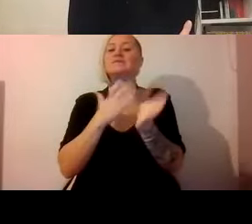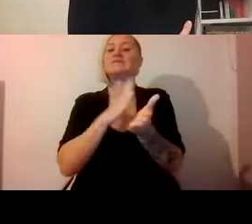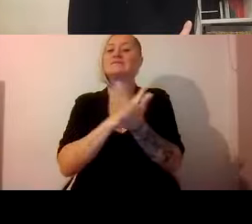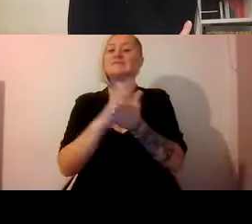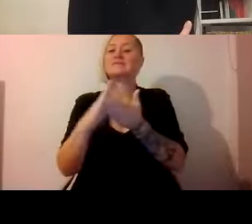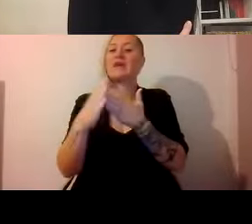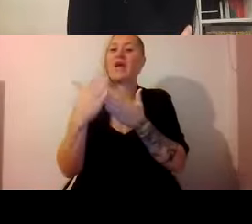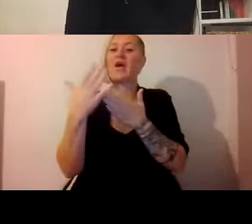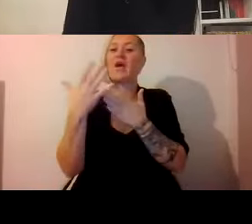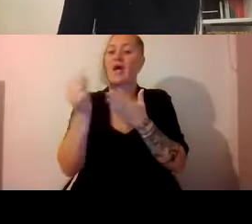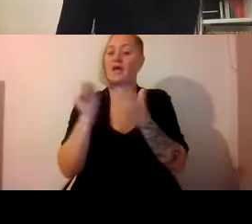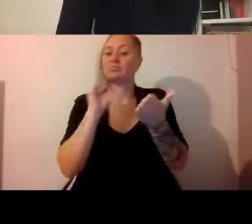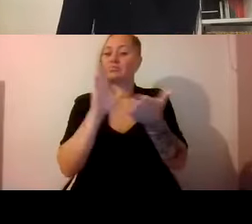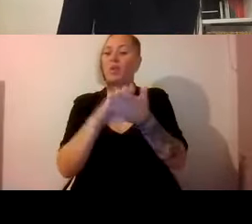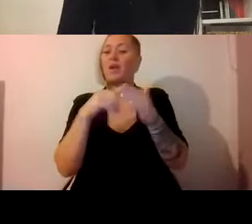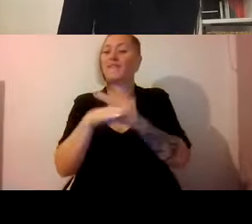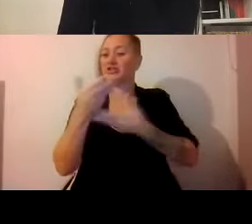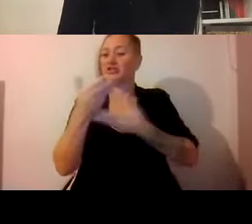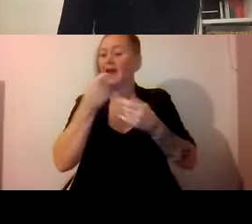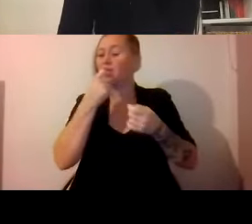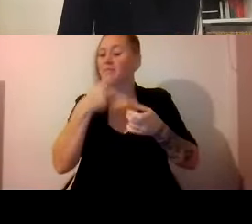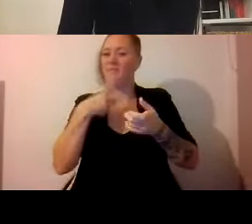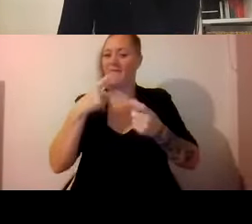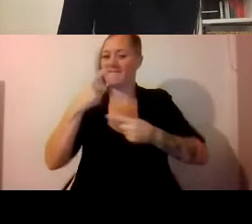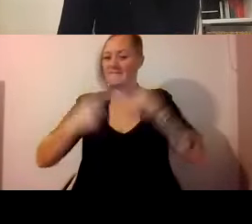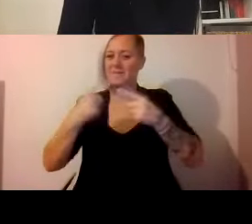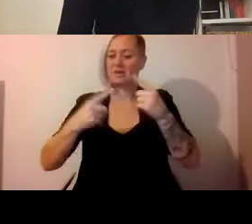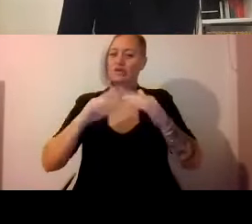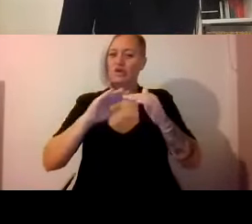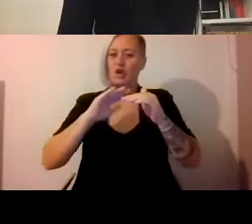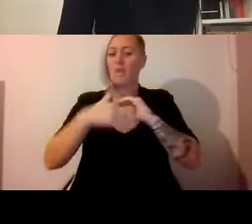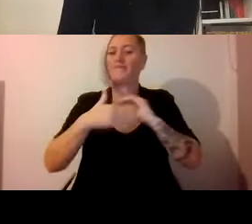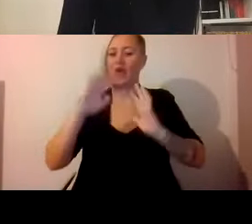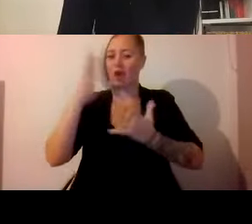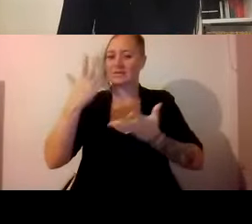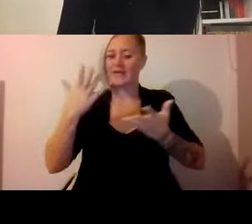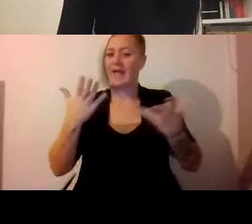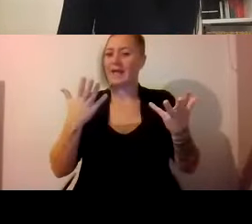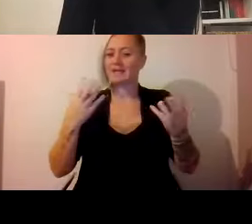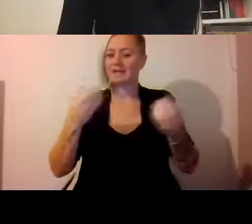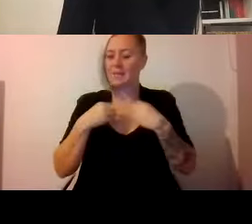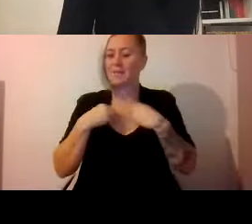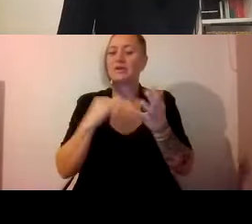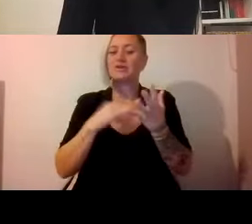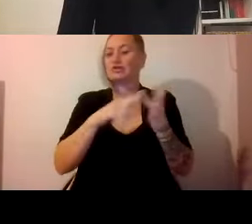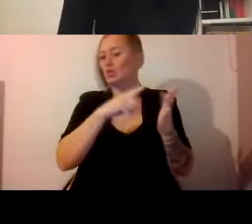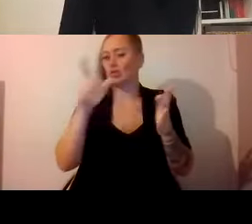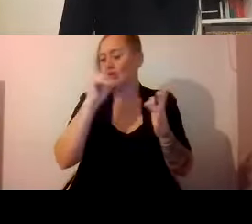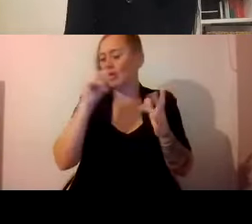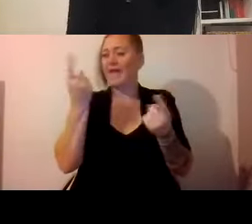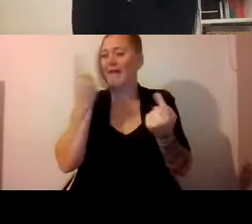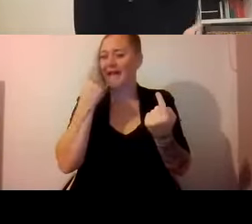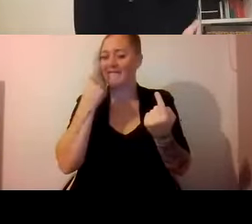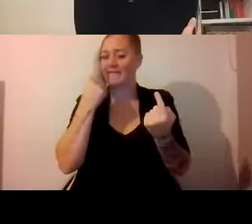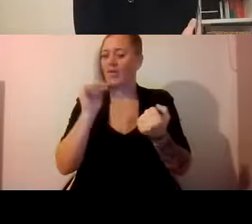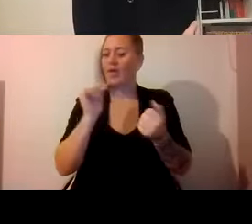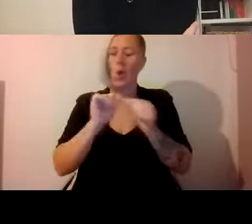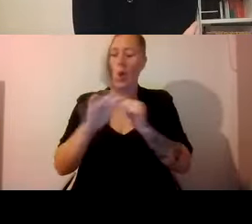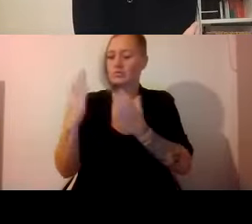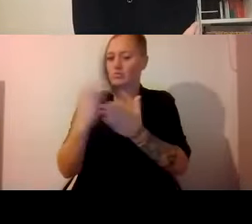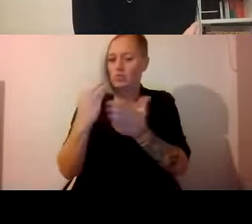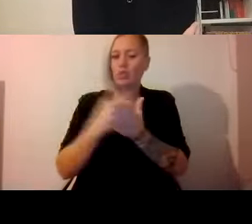chat a little bit more information about the AUSLAN Company, so you guys can all have a look at their awesome courses and